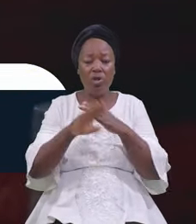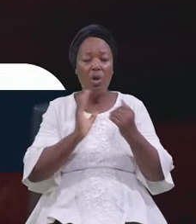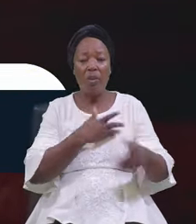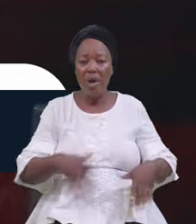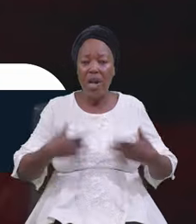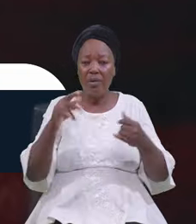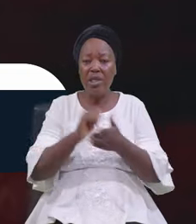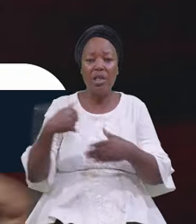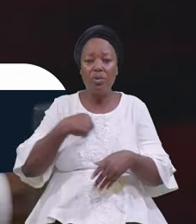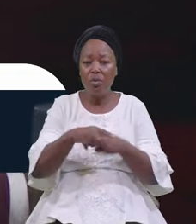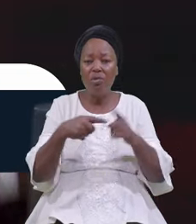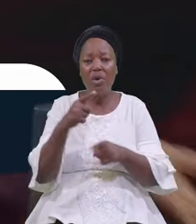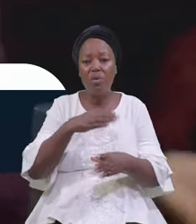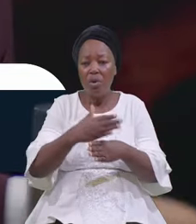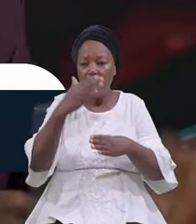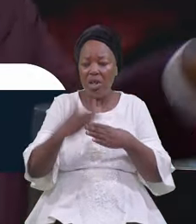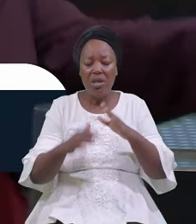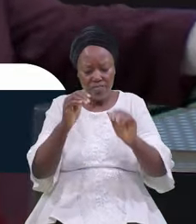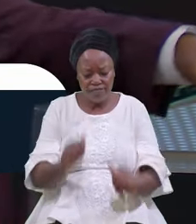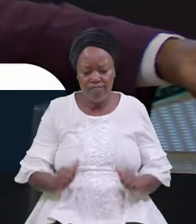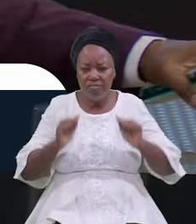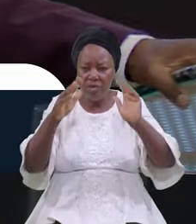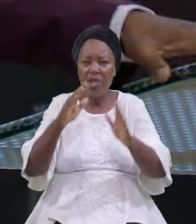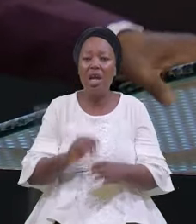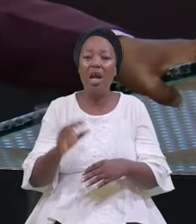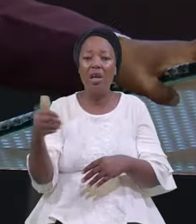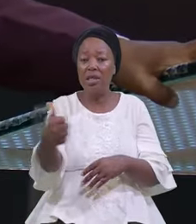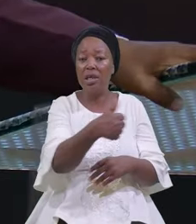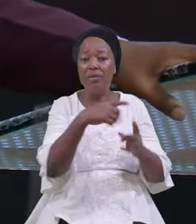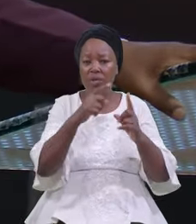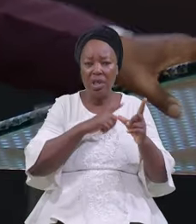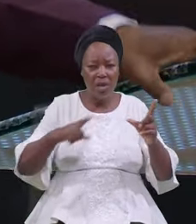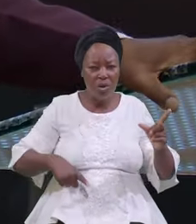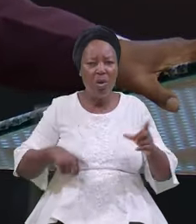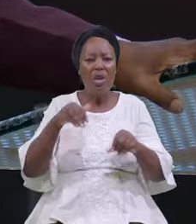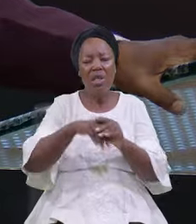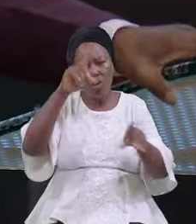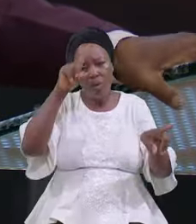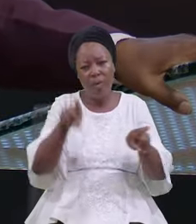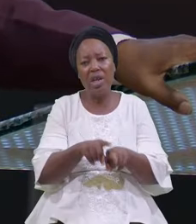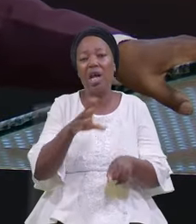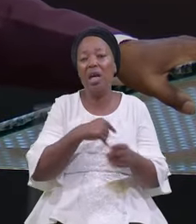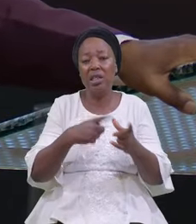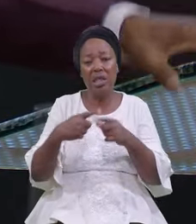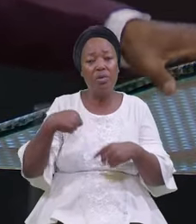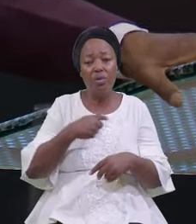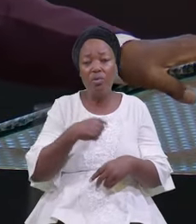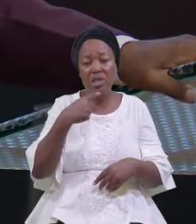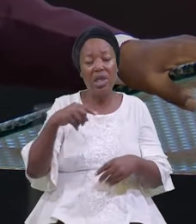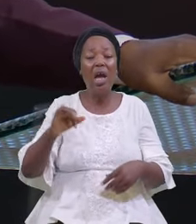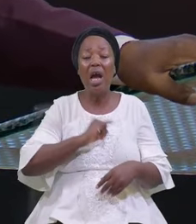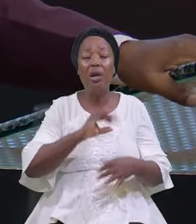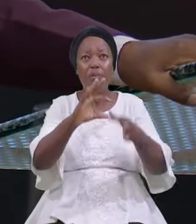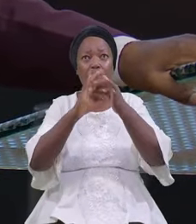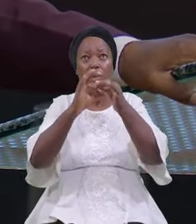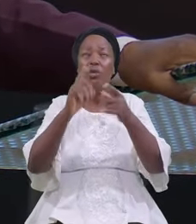completely, instantaneously dedicate ourselves unto the Lord in covenant, and we say, I belong to him